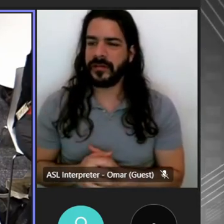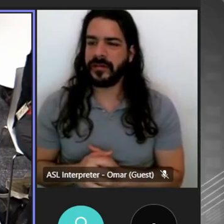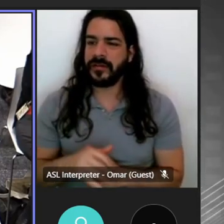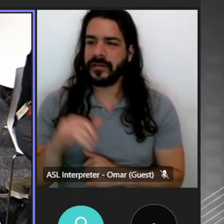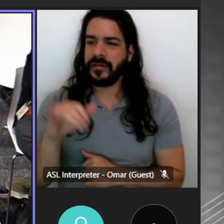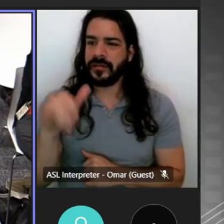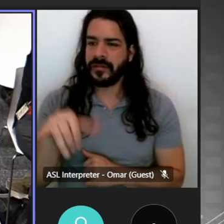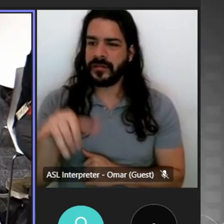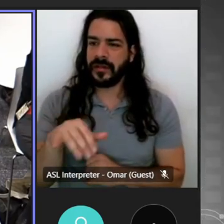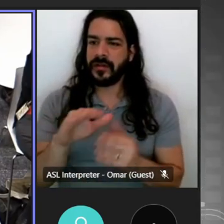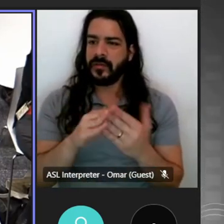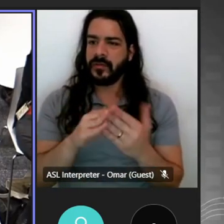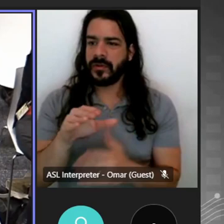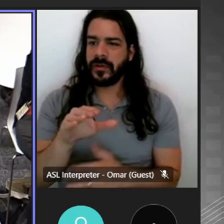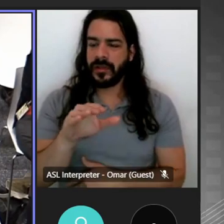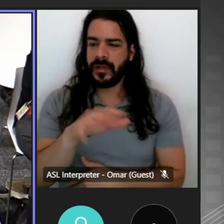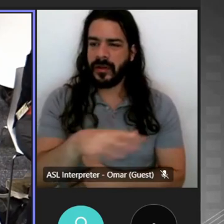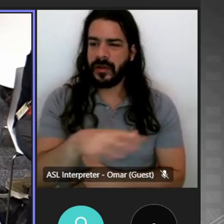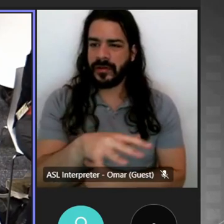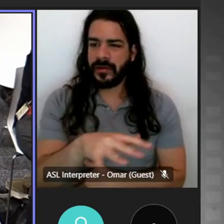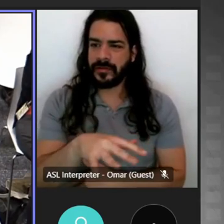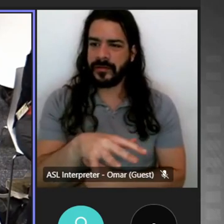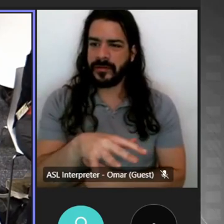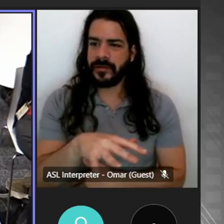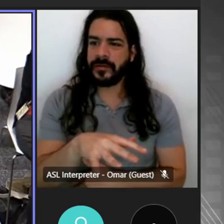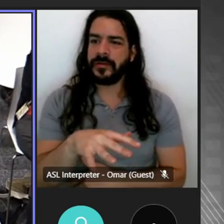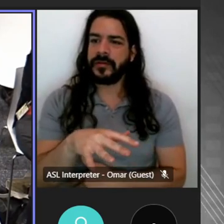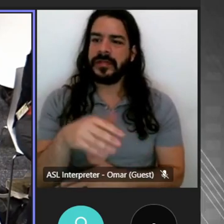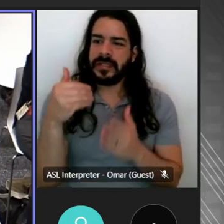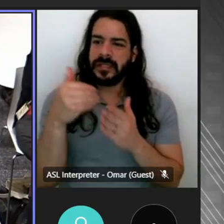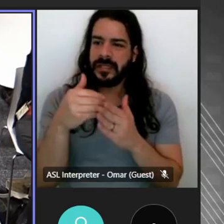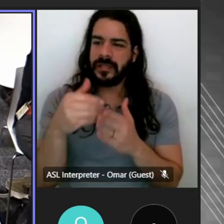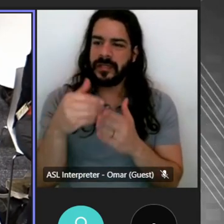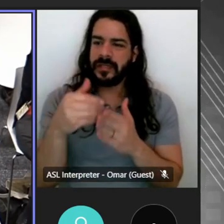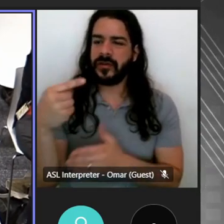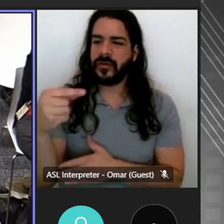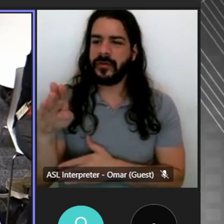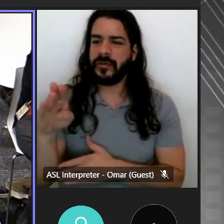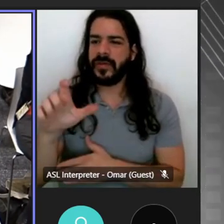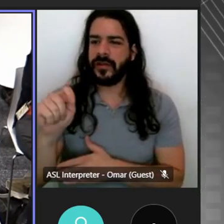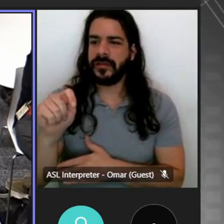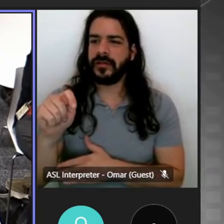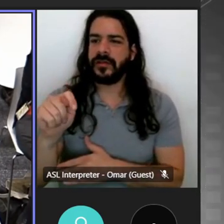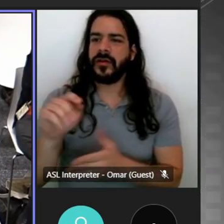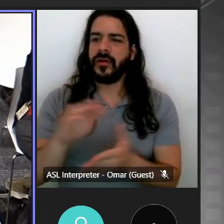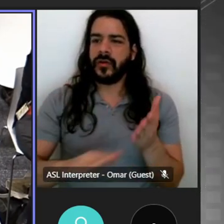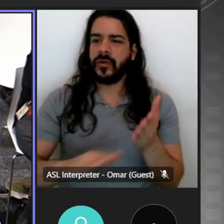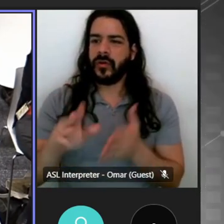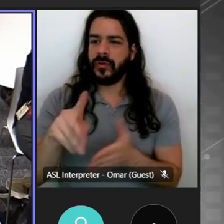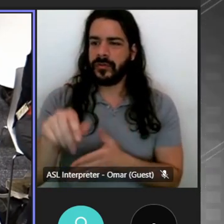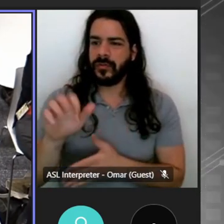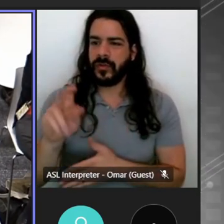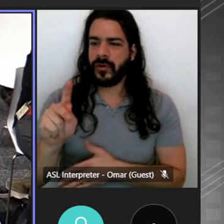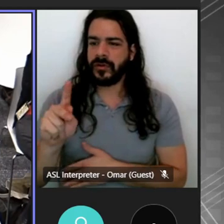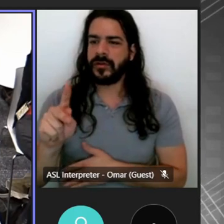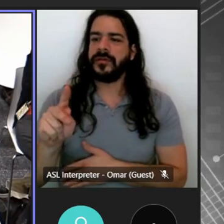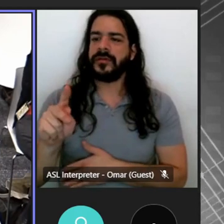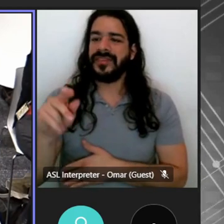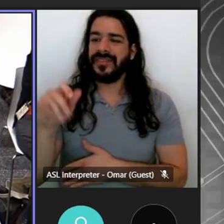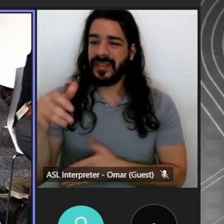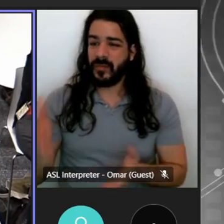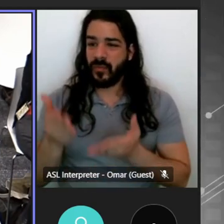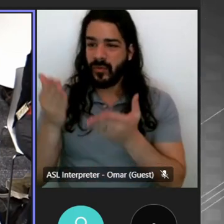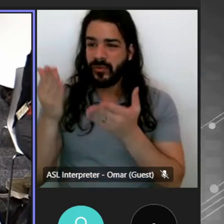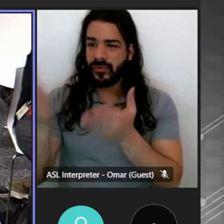Virginia. Many residential areas in Prince George's County are built near the Greenbelt, College Park, and Housewell